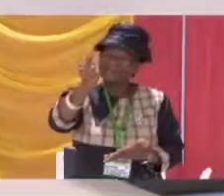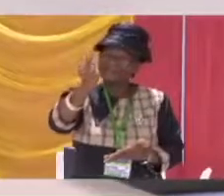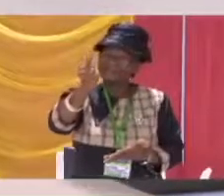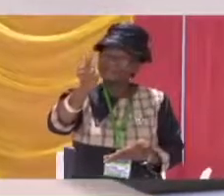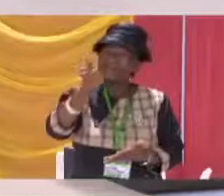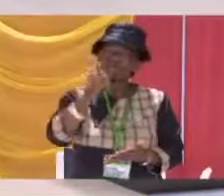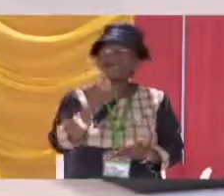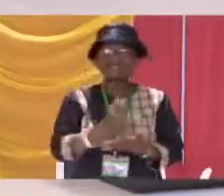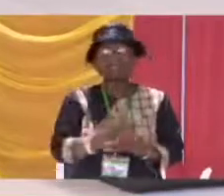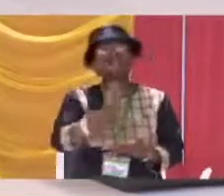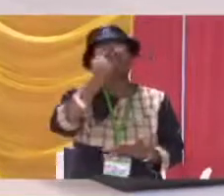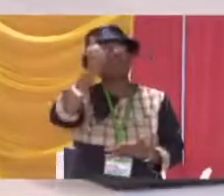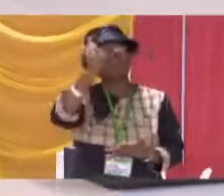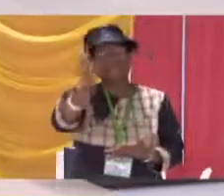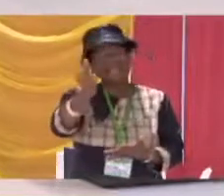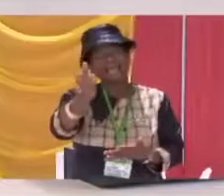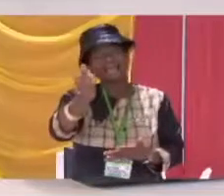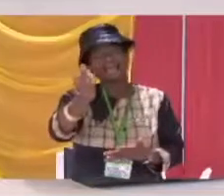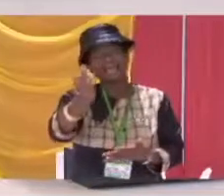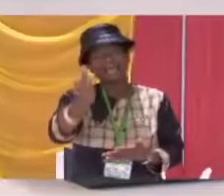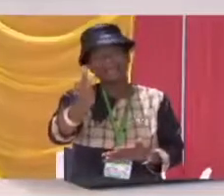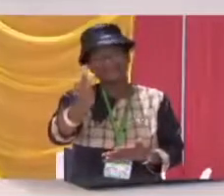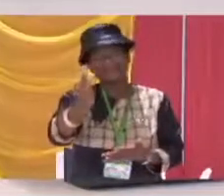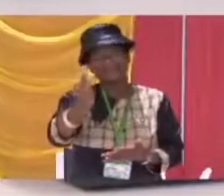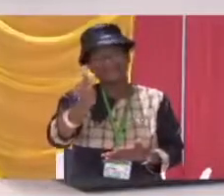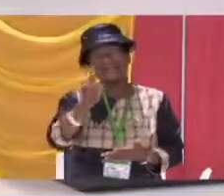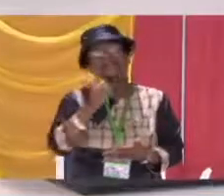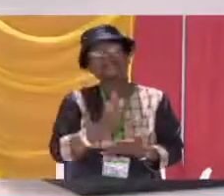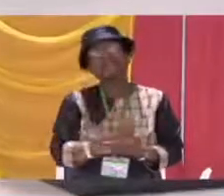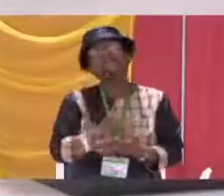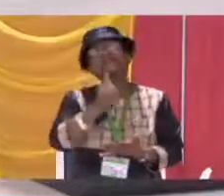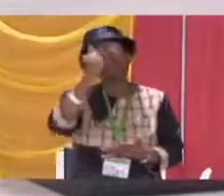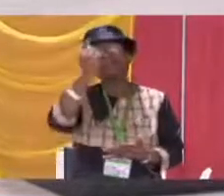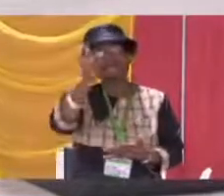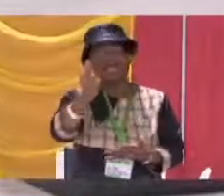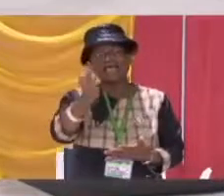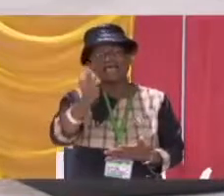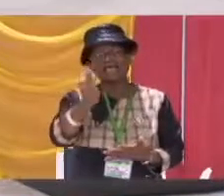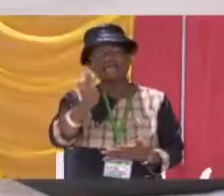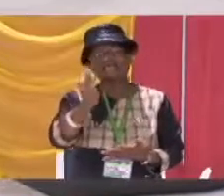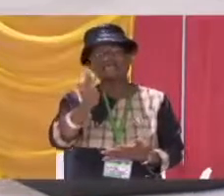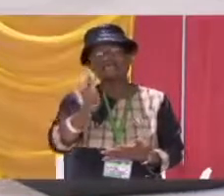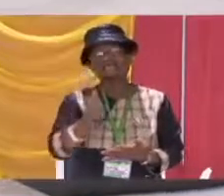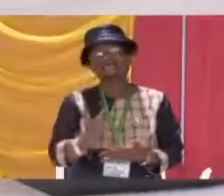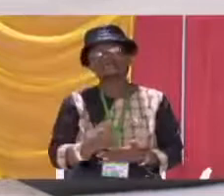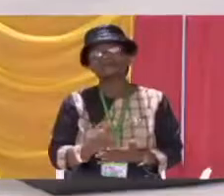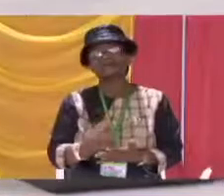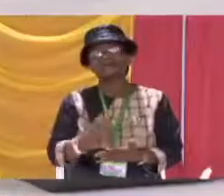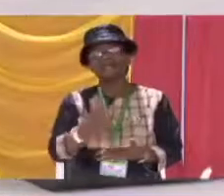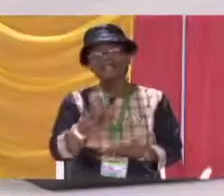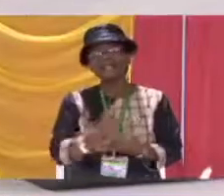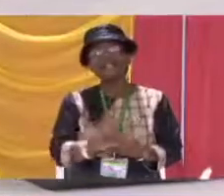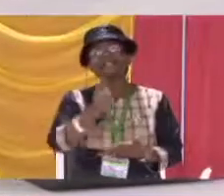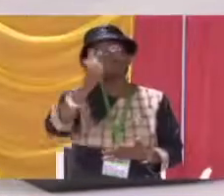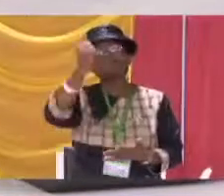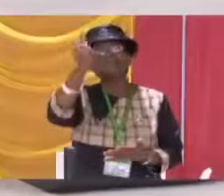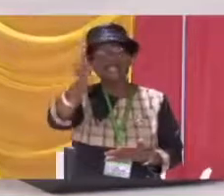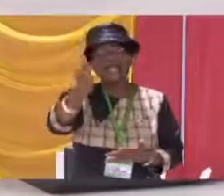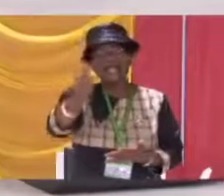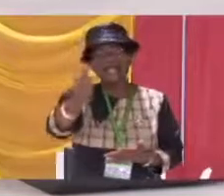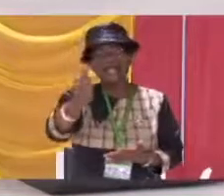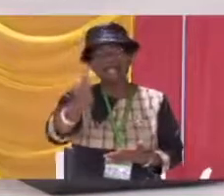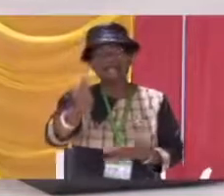Ẹ ò ní tọrọ jẹ. Ẹ ní tàràkà. Ẹ ní wọ àkísà.